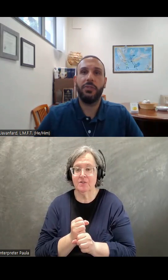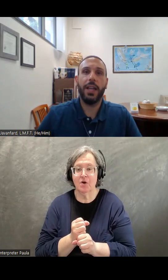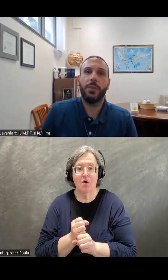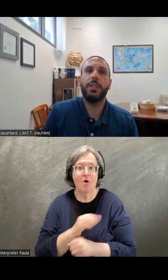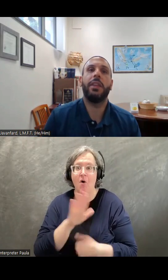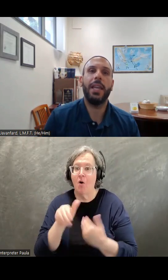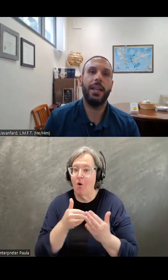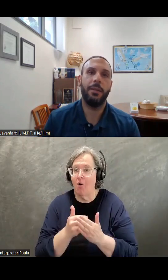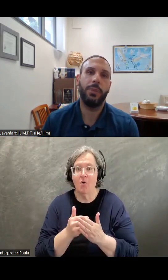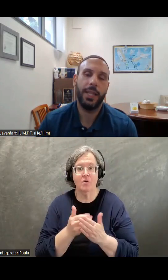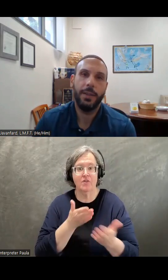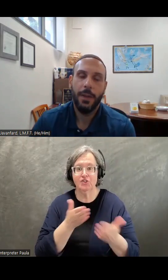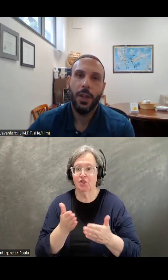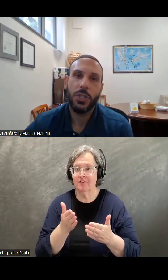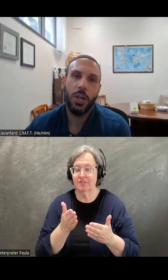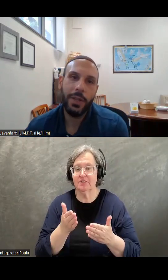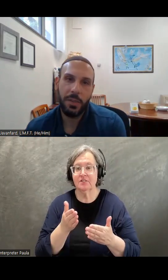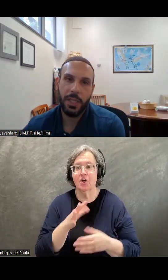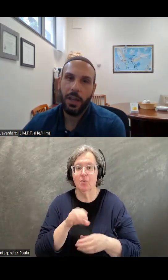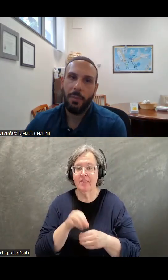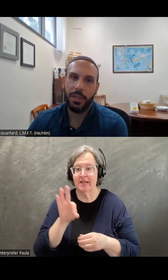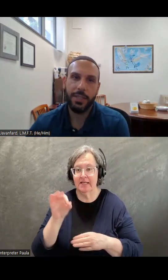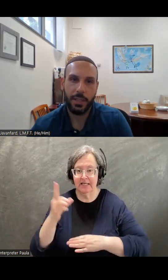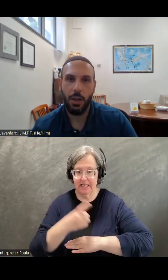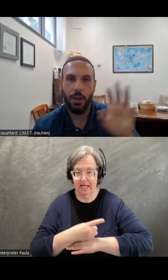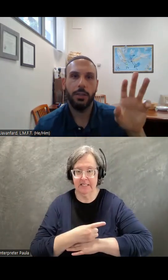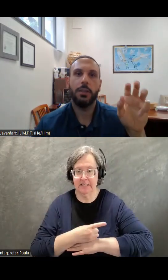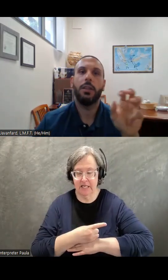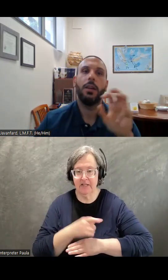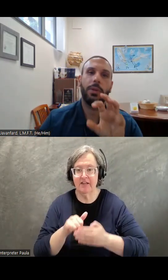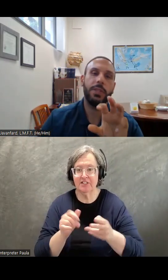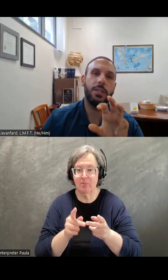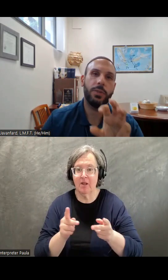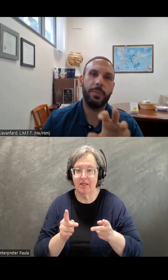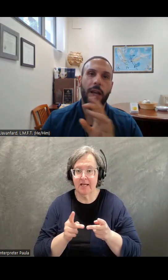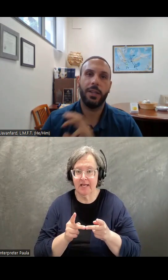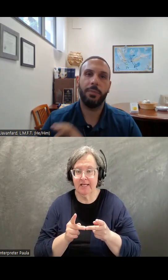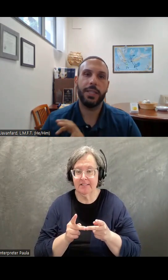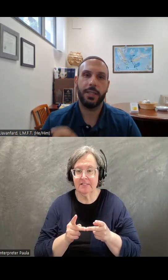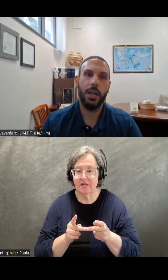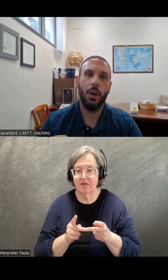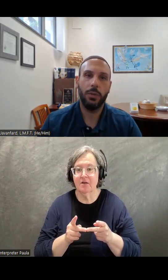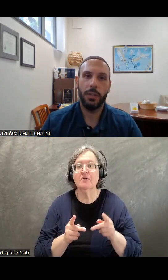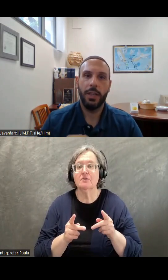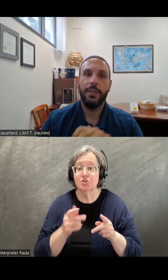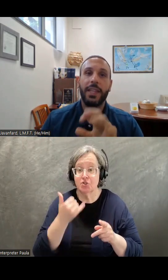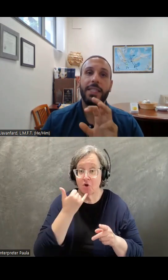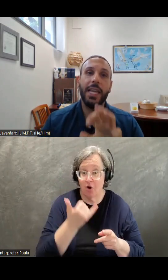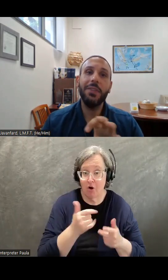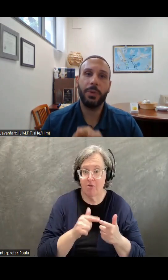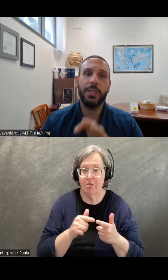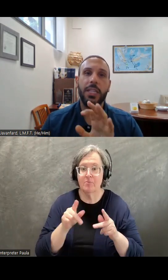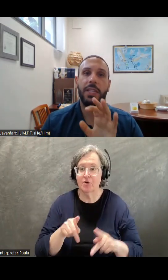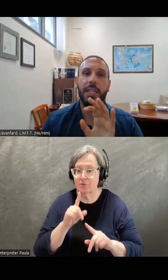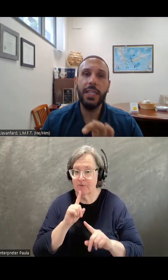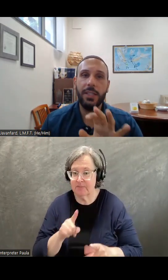that are defined within the 988 umbrella, which are going to be a place to call, person to respond, and a place to go, then instead